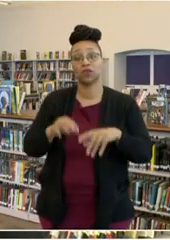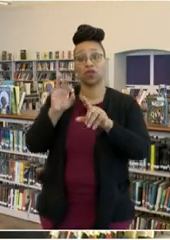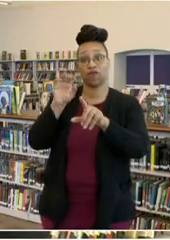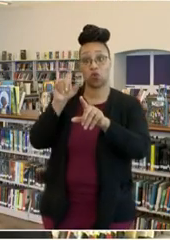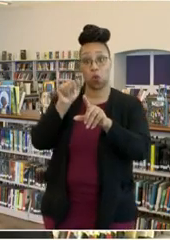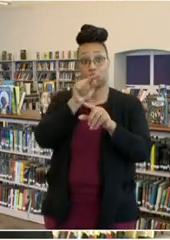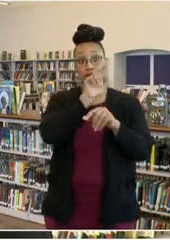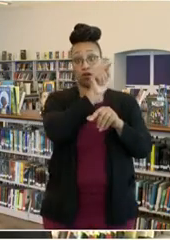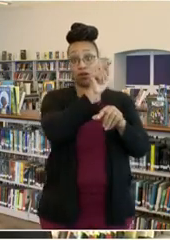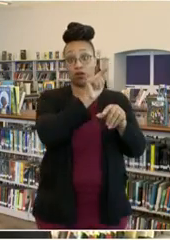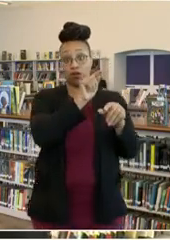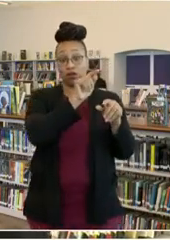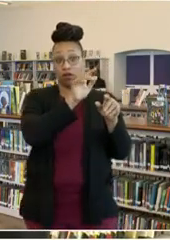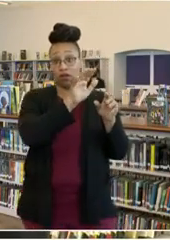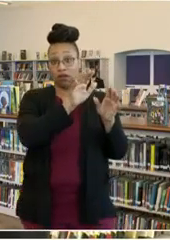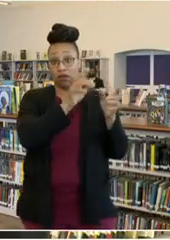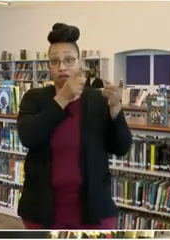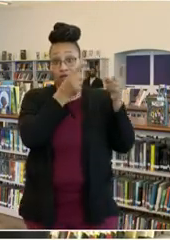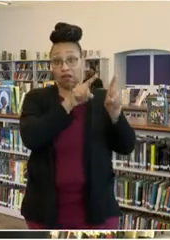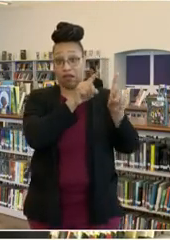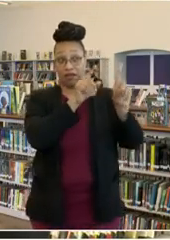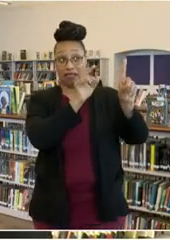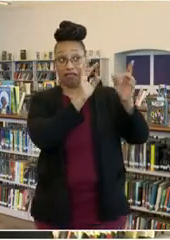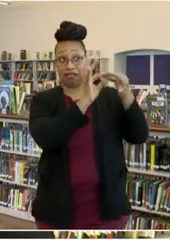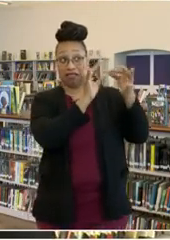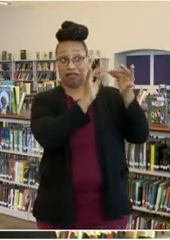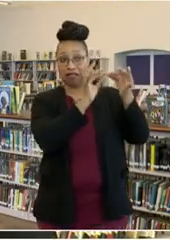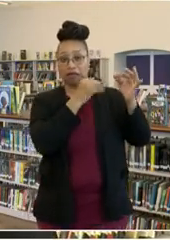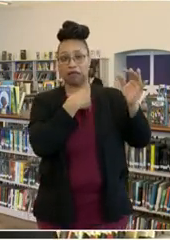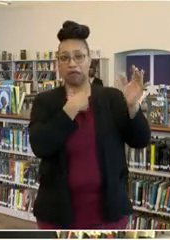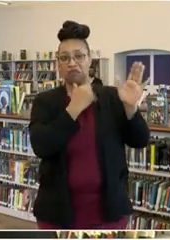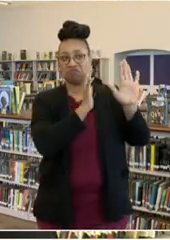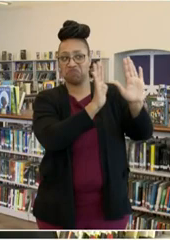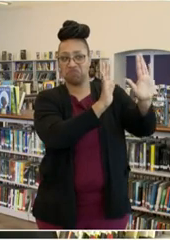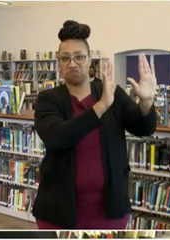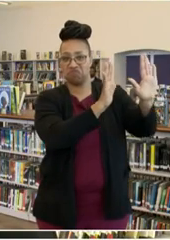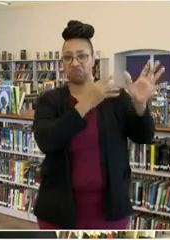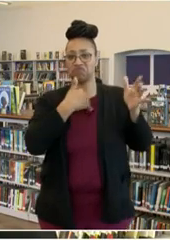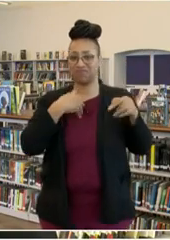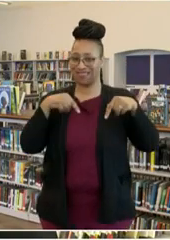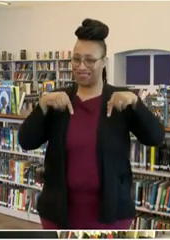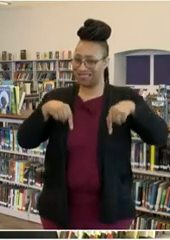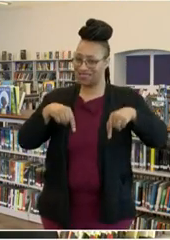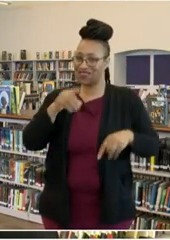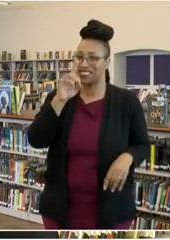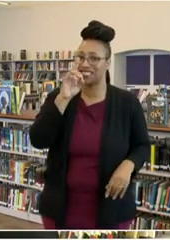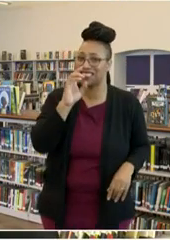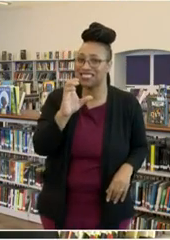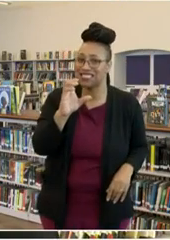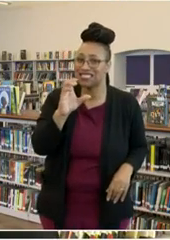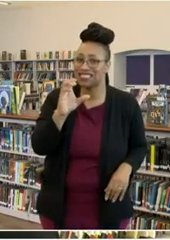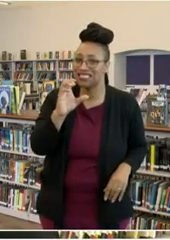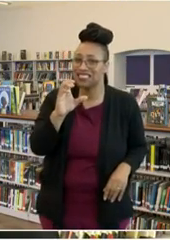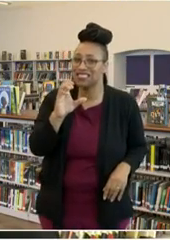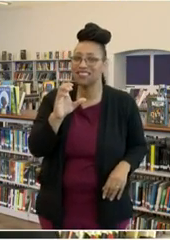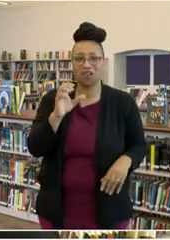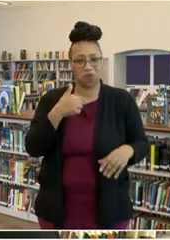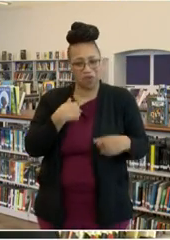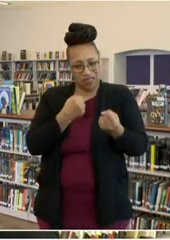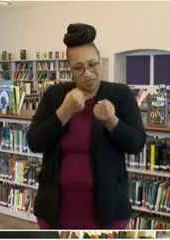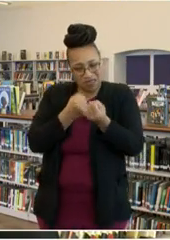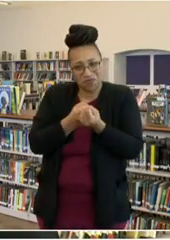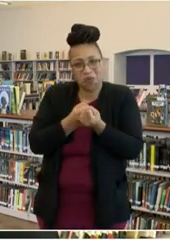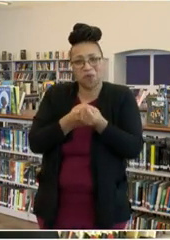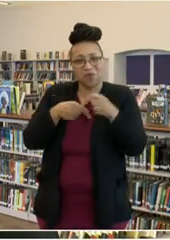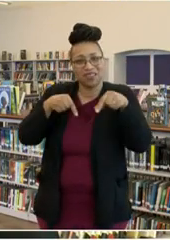we're grateful for the leadership of this great city that stands behind us in the teaching of American history